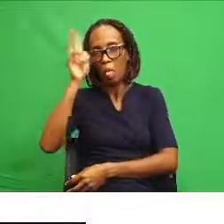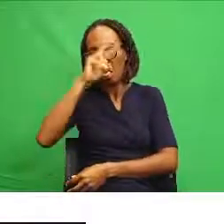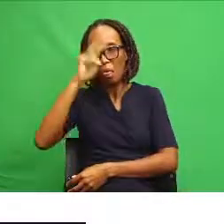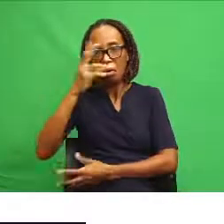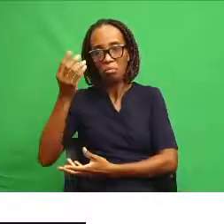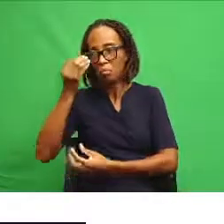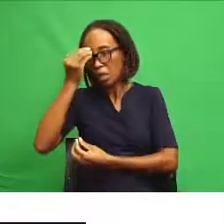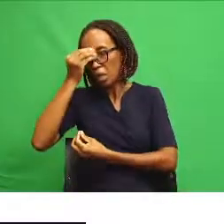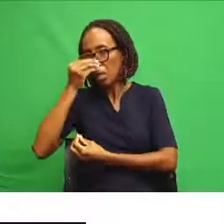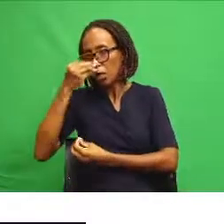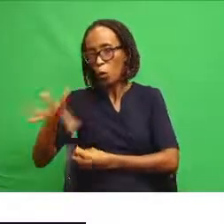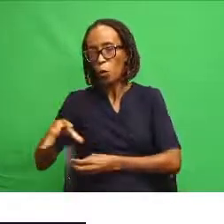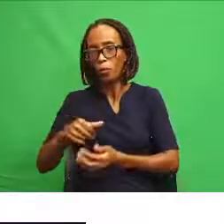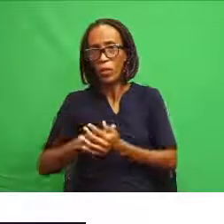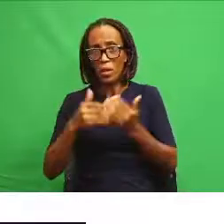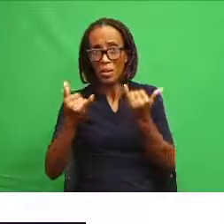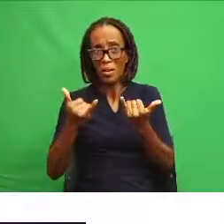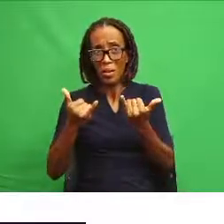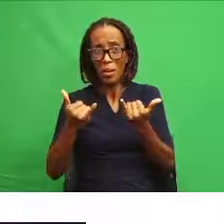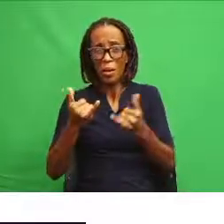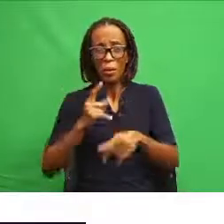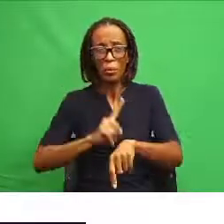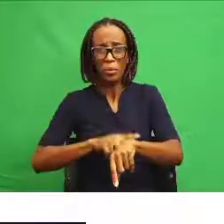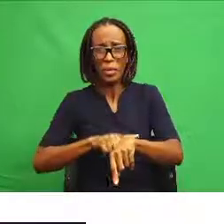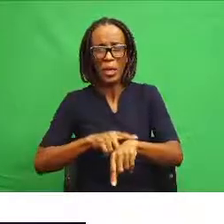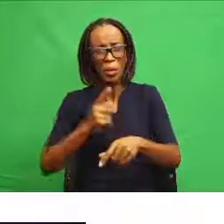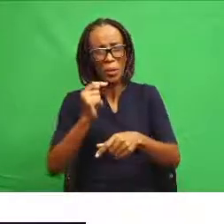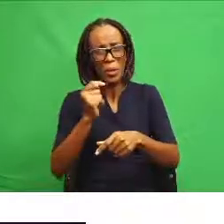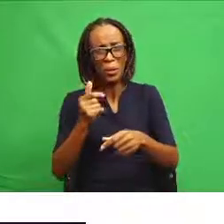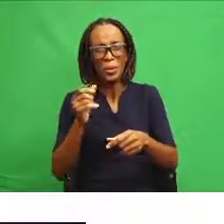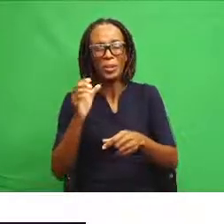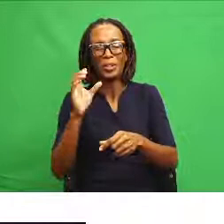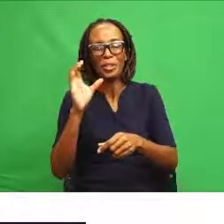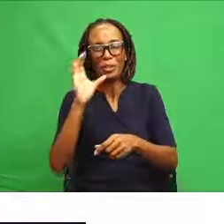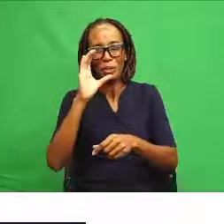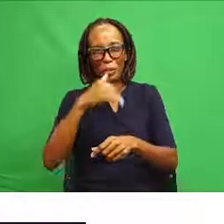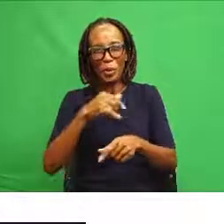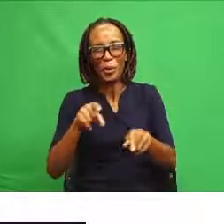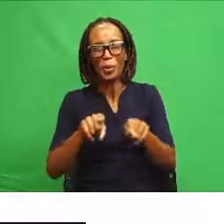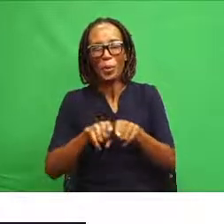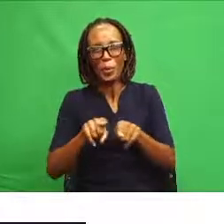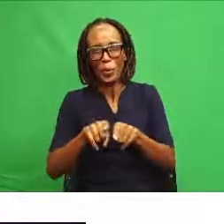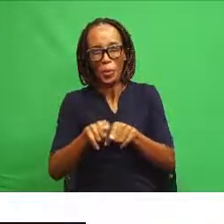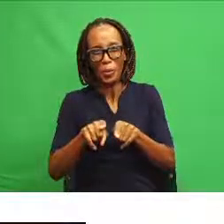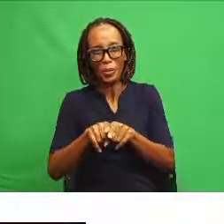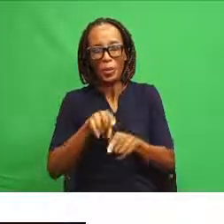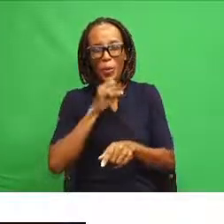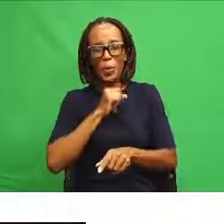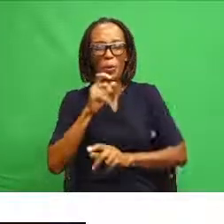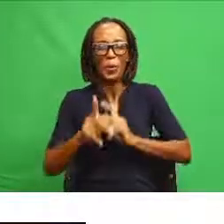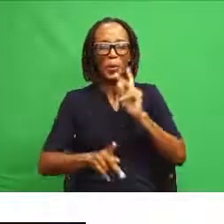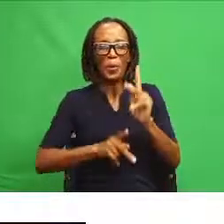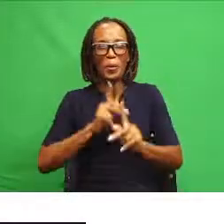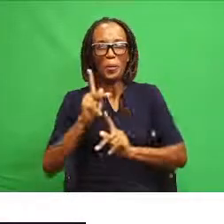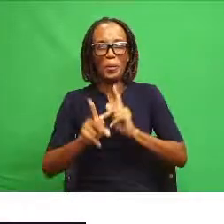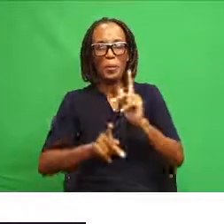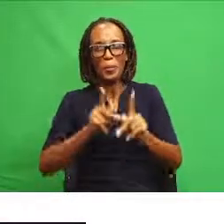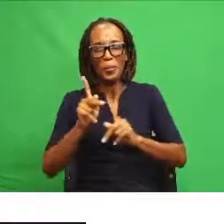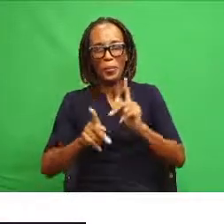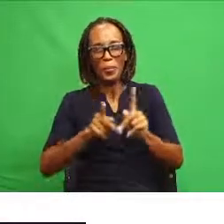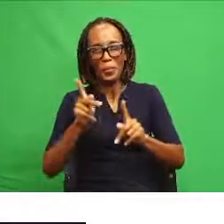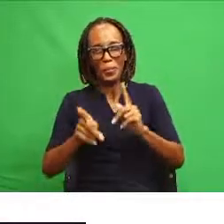we navigate through uncertain times, coupled with the increased vulnerability of older persons to succumb